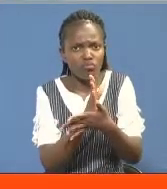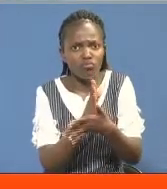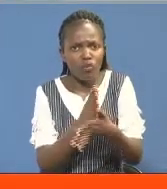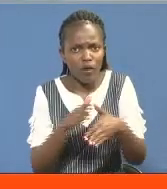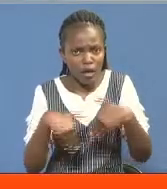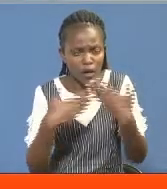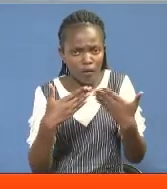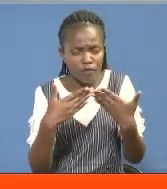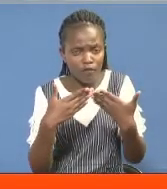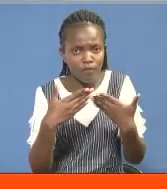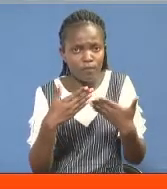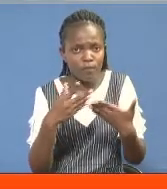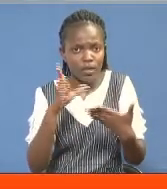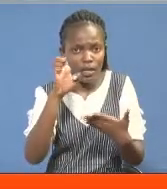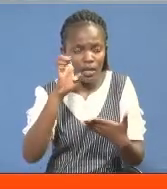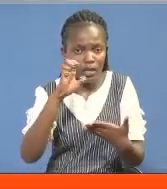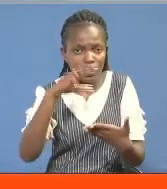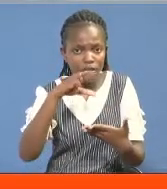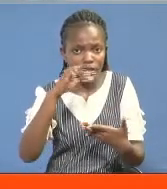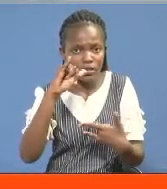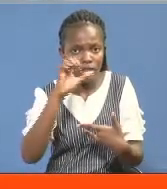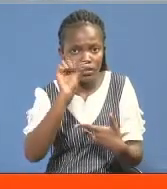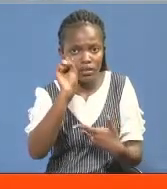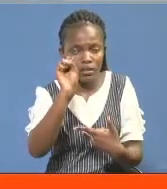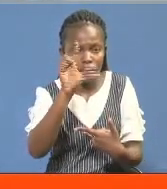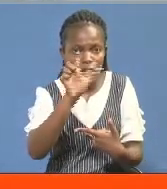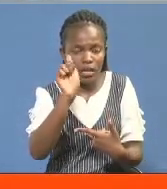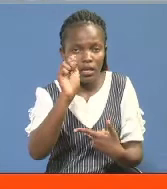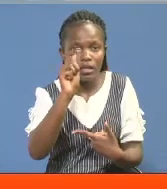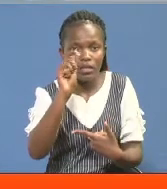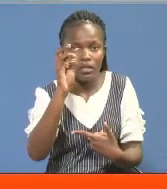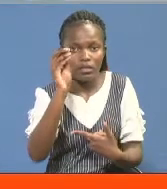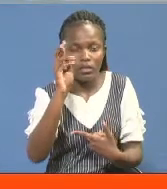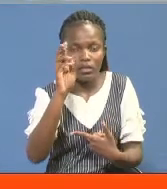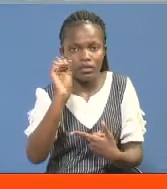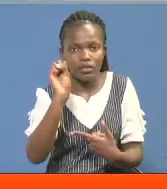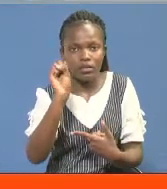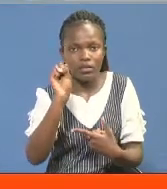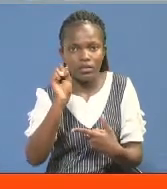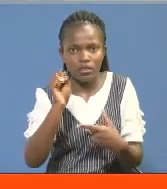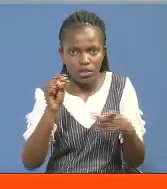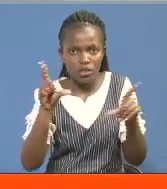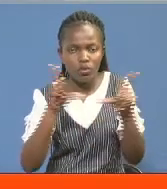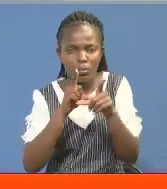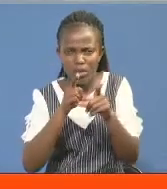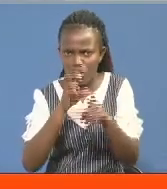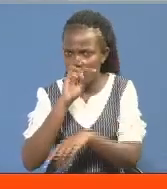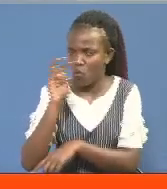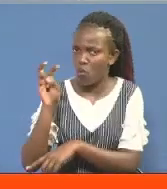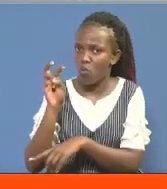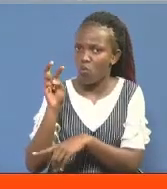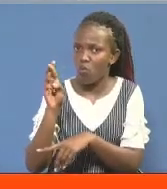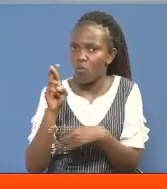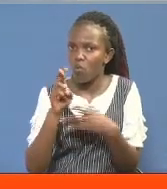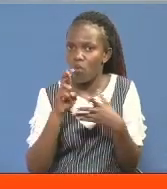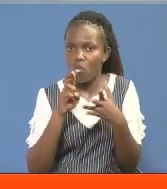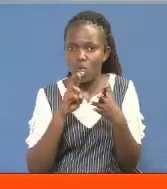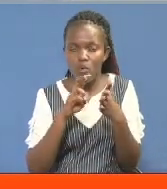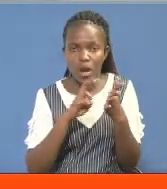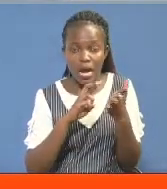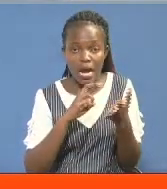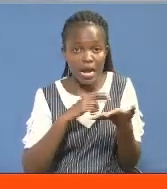give legislators the right to look at the document, to recommend, to